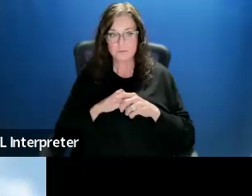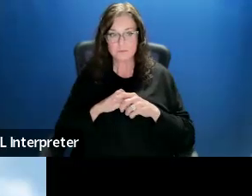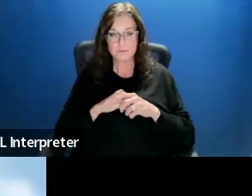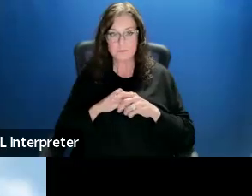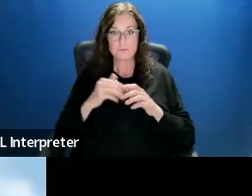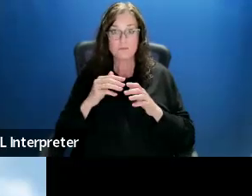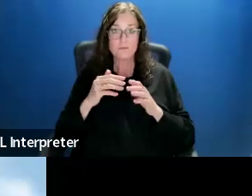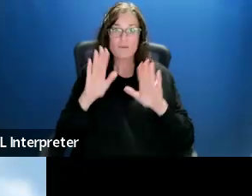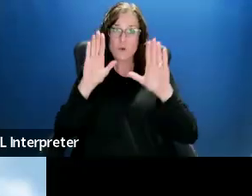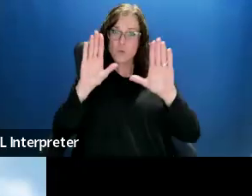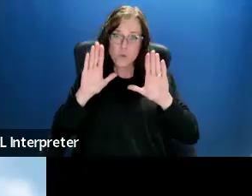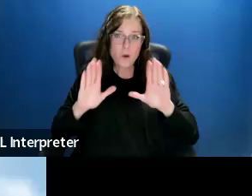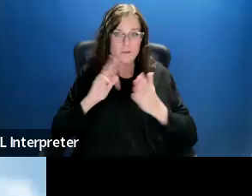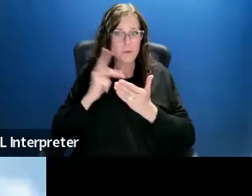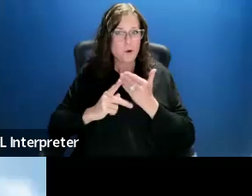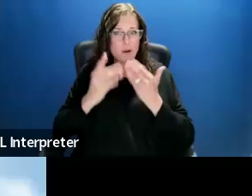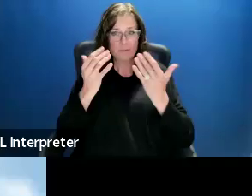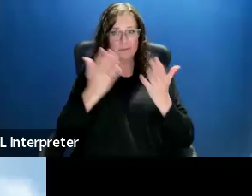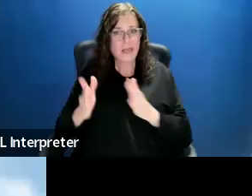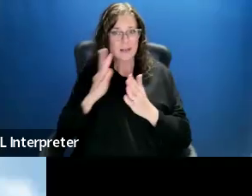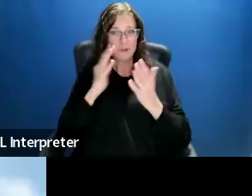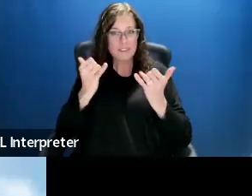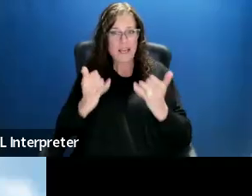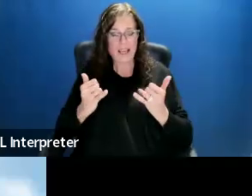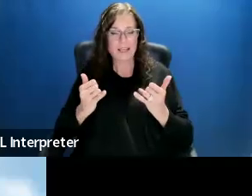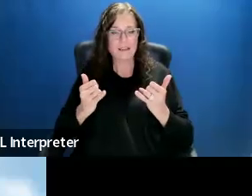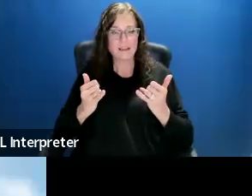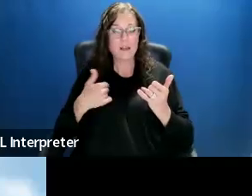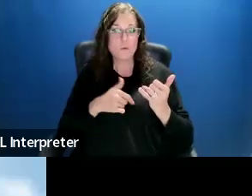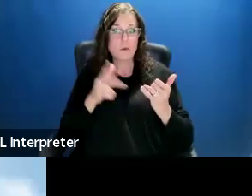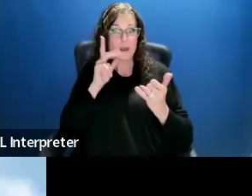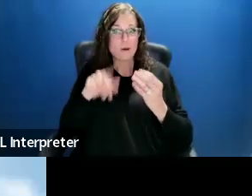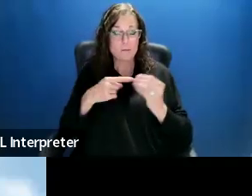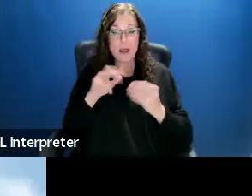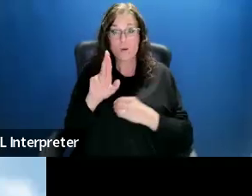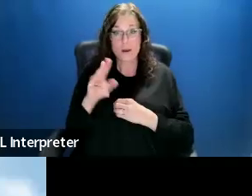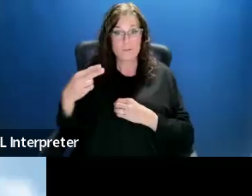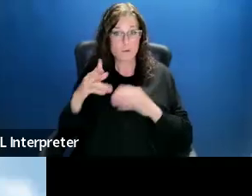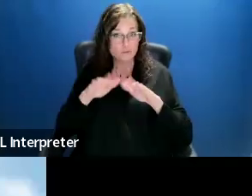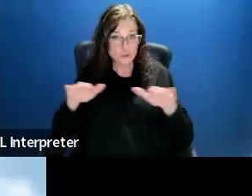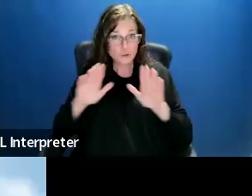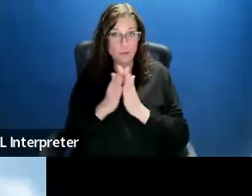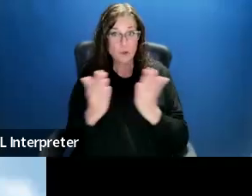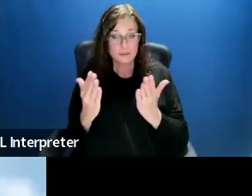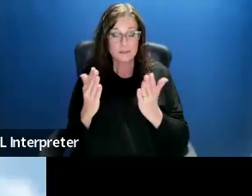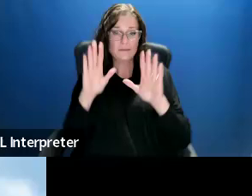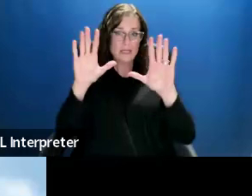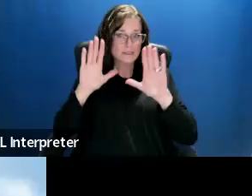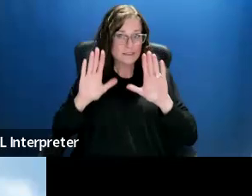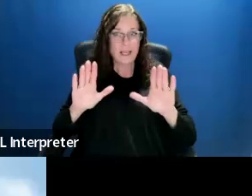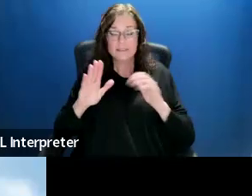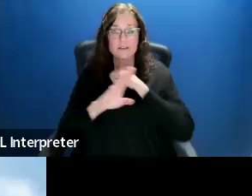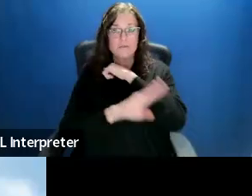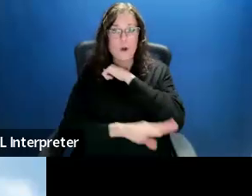We have a wonderful program planned for you today, and we'll hear about Random House Children's Books' fantastic